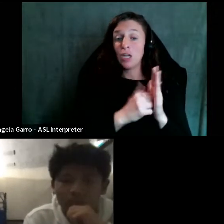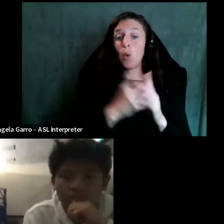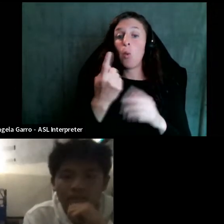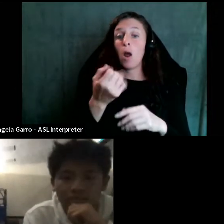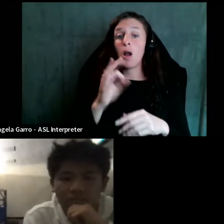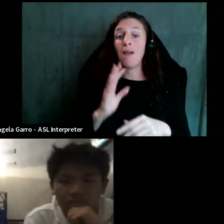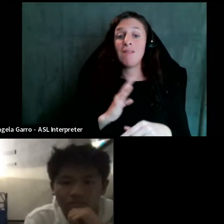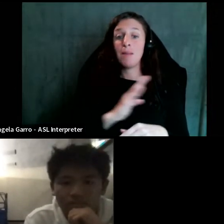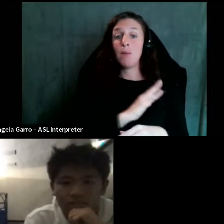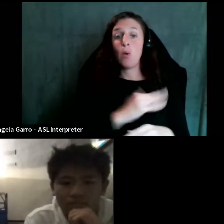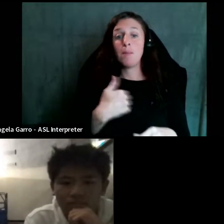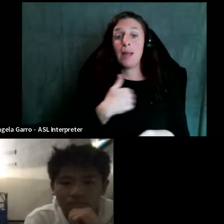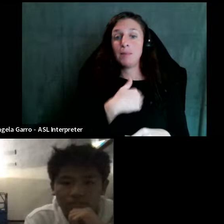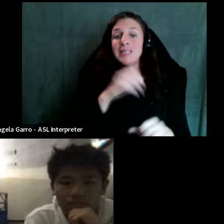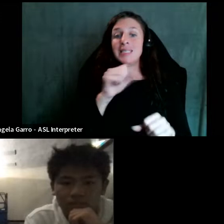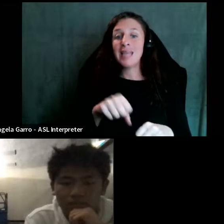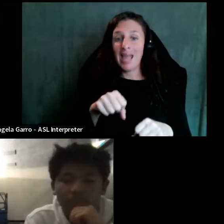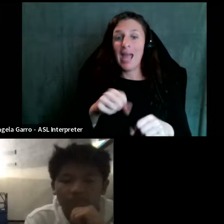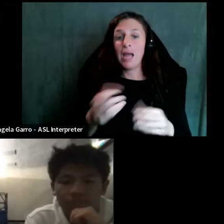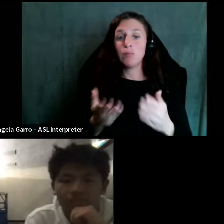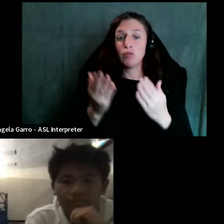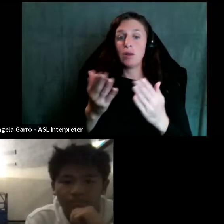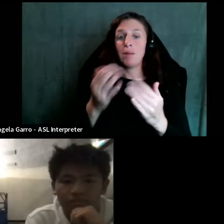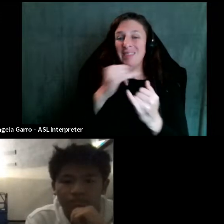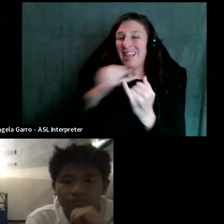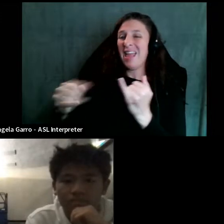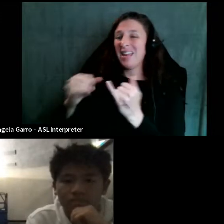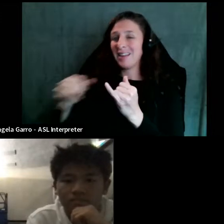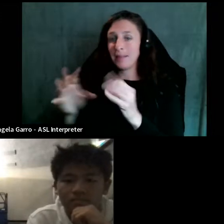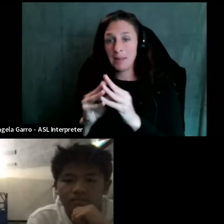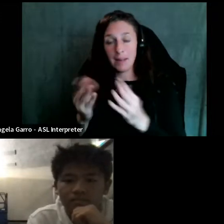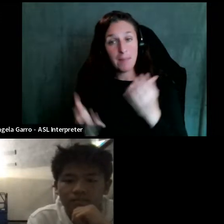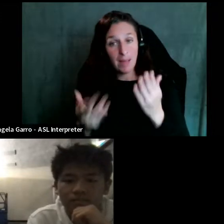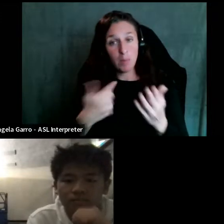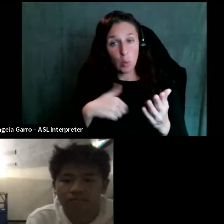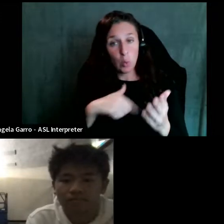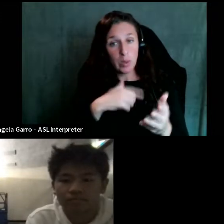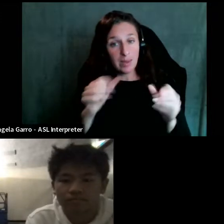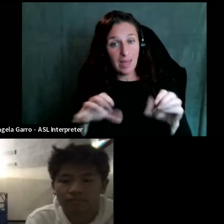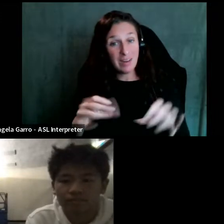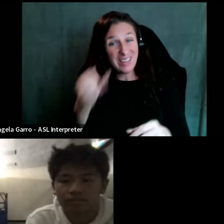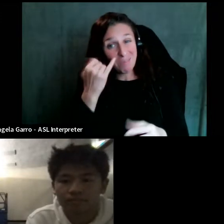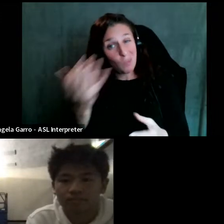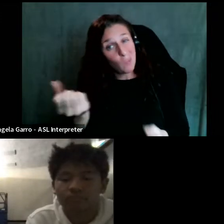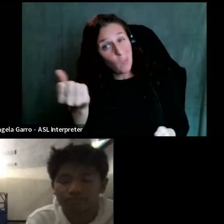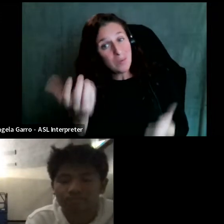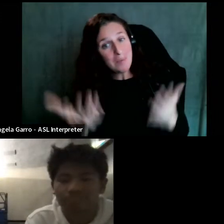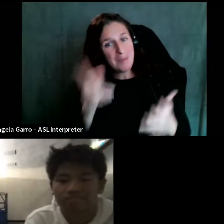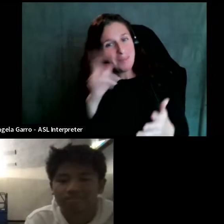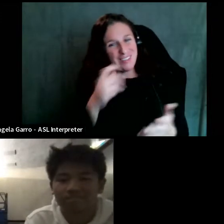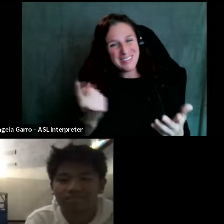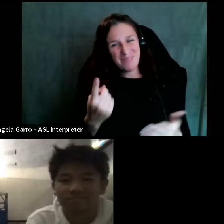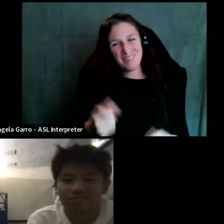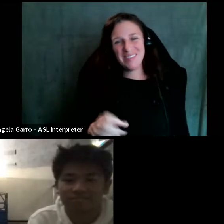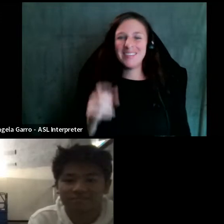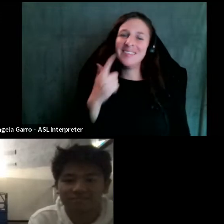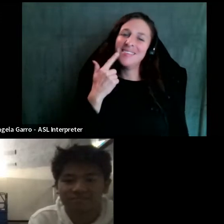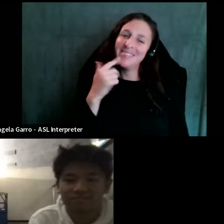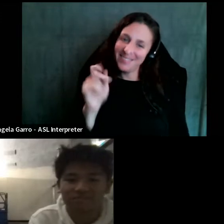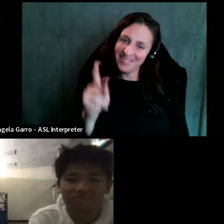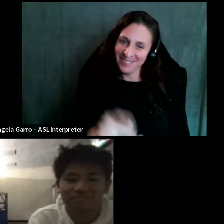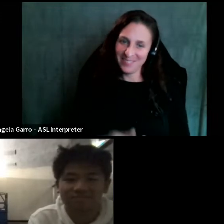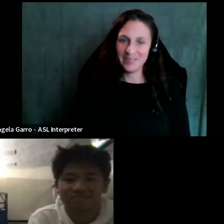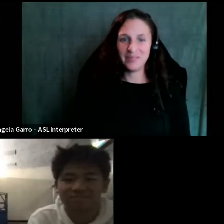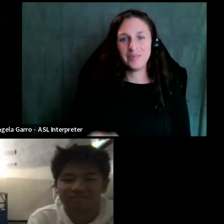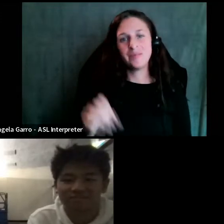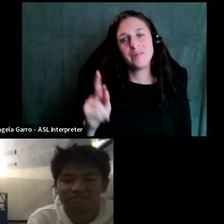members may bring it up at the end of our meeting, and that might be part of what we do. So if you want to hang in there, you might hear something. All right.